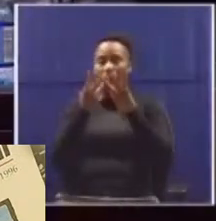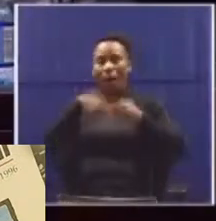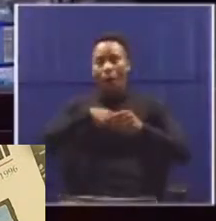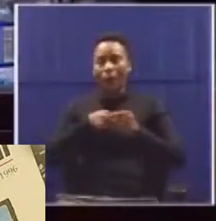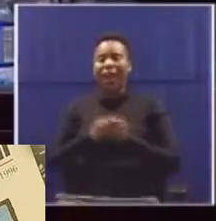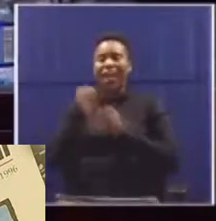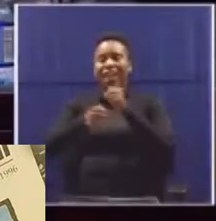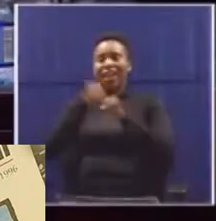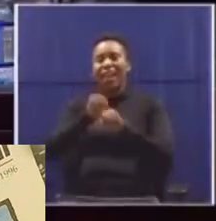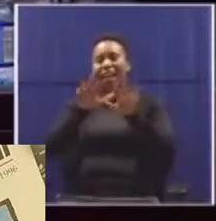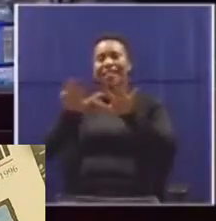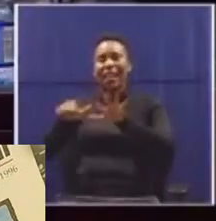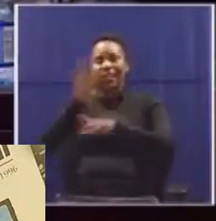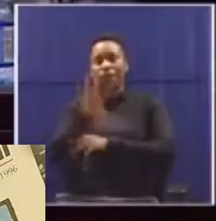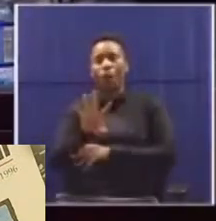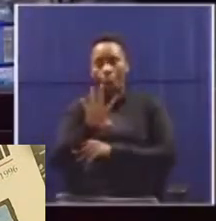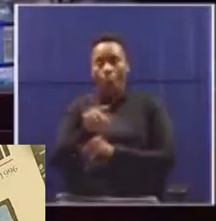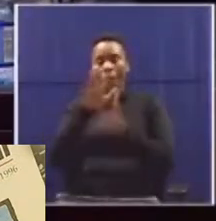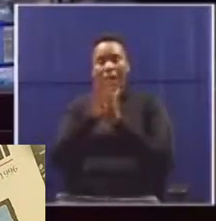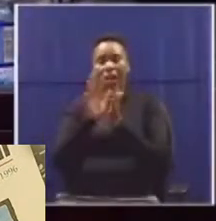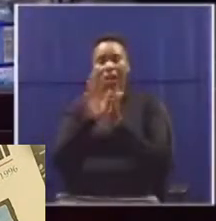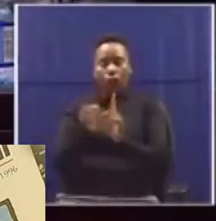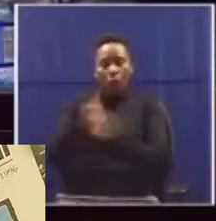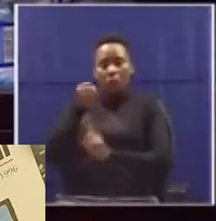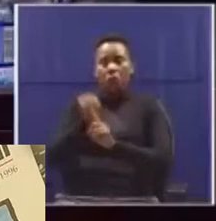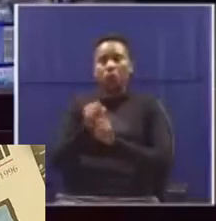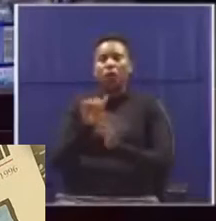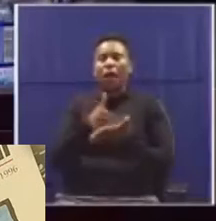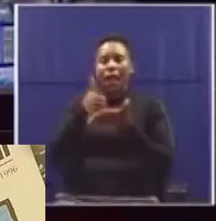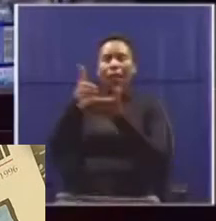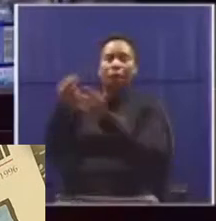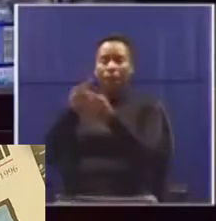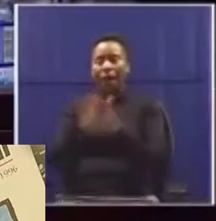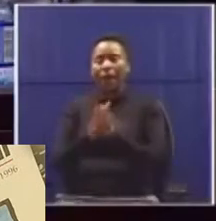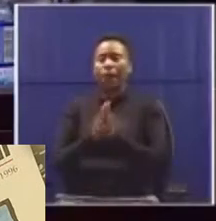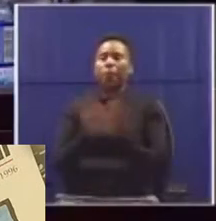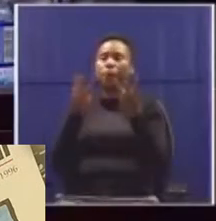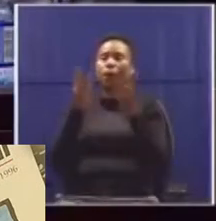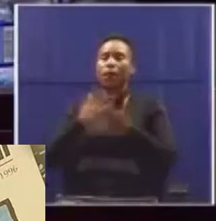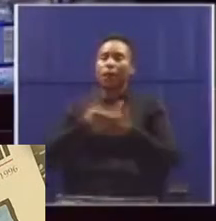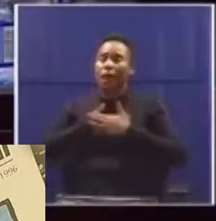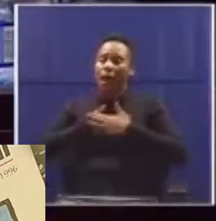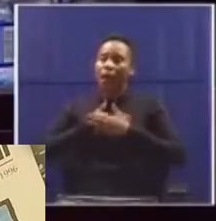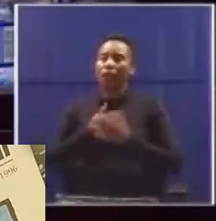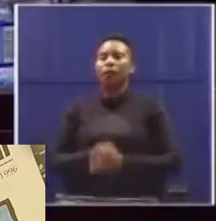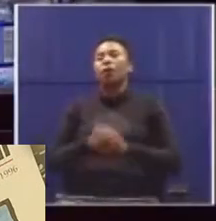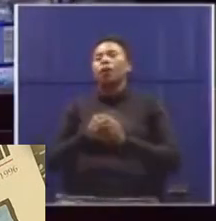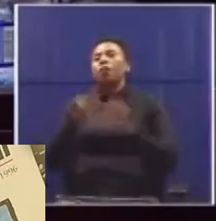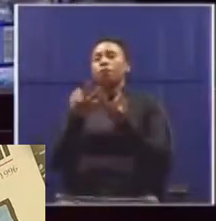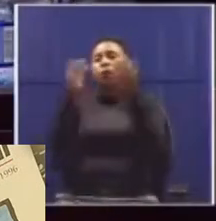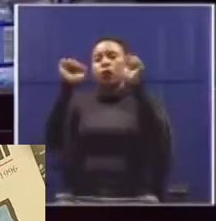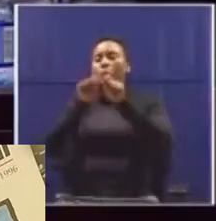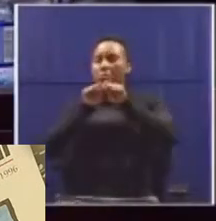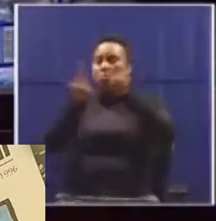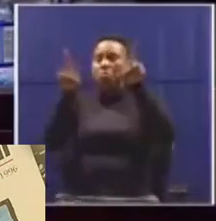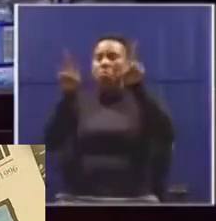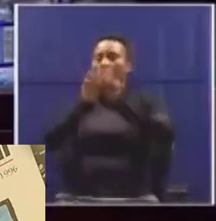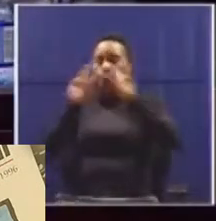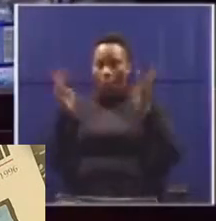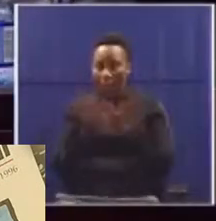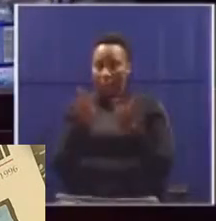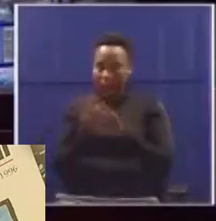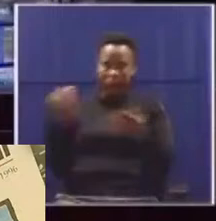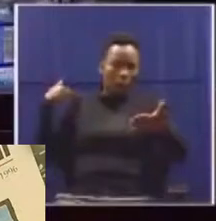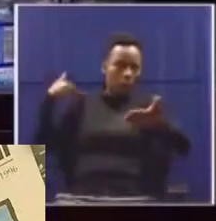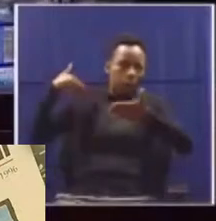selfless struggle assisted by Freedom loving people across the world ended the centuries-long